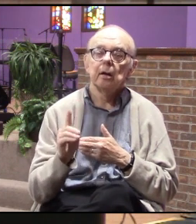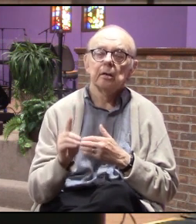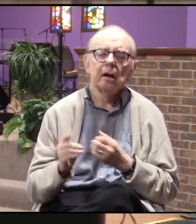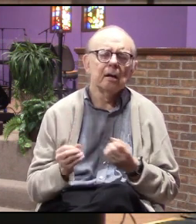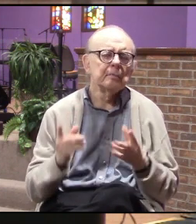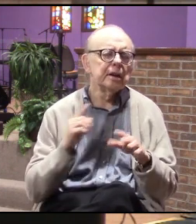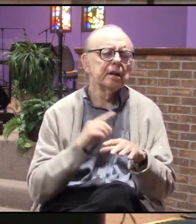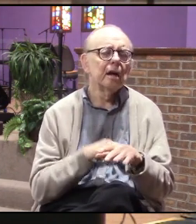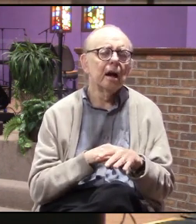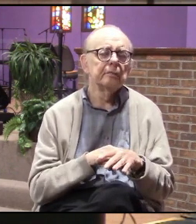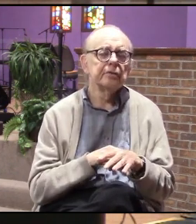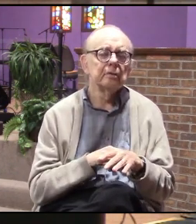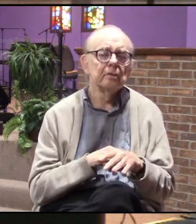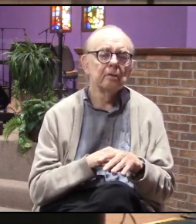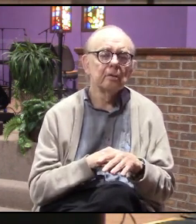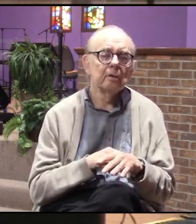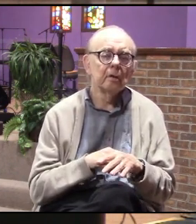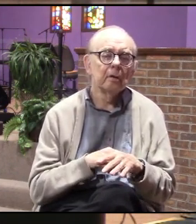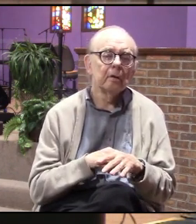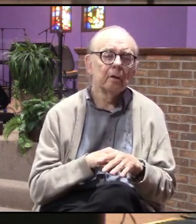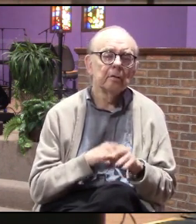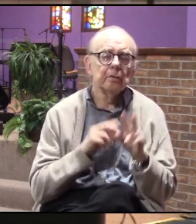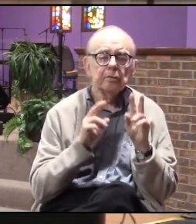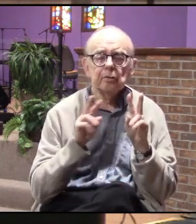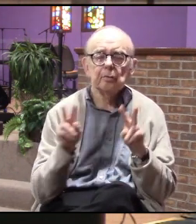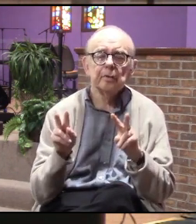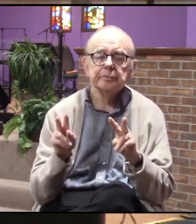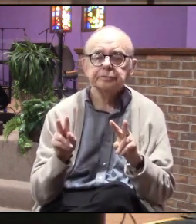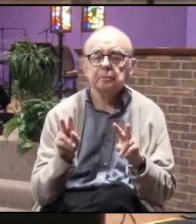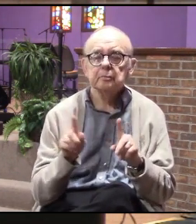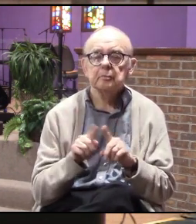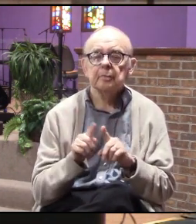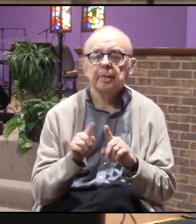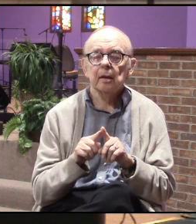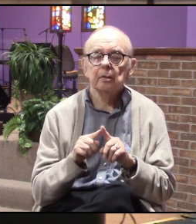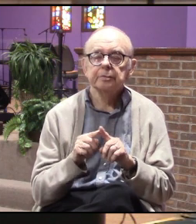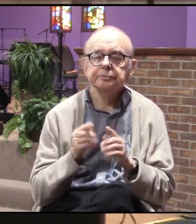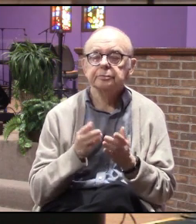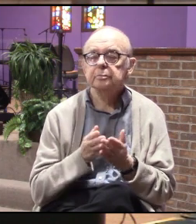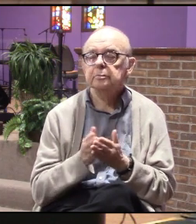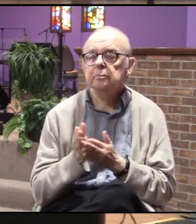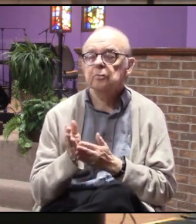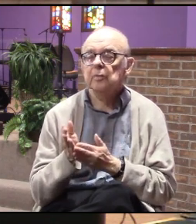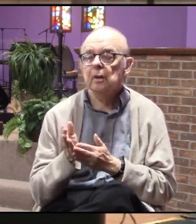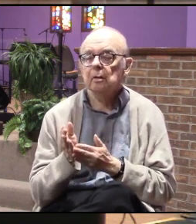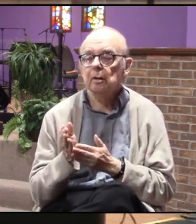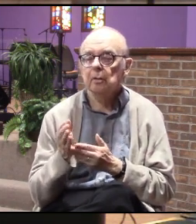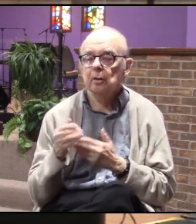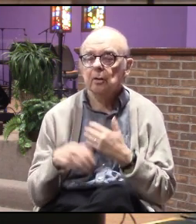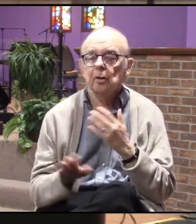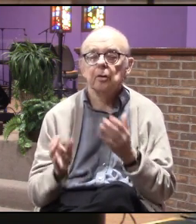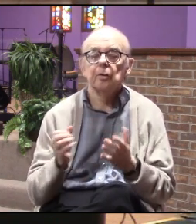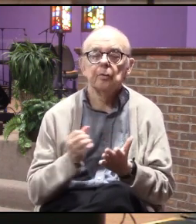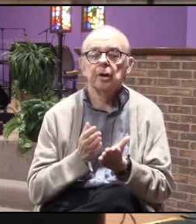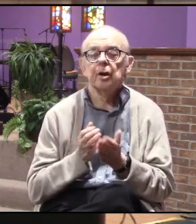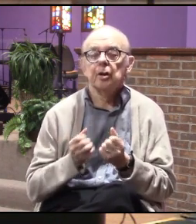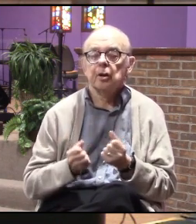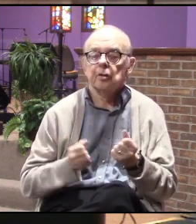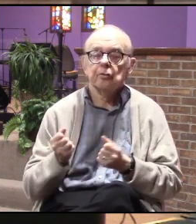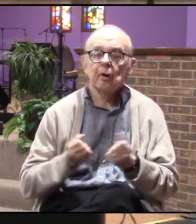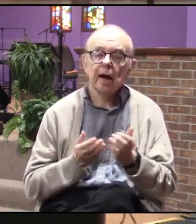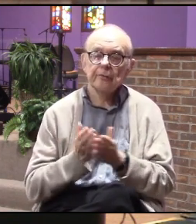It's so many times you're watching as you go into a drive-through,